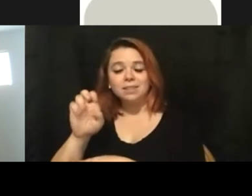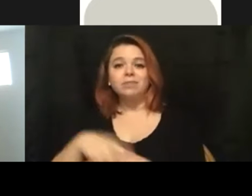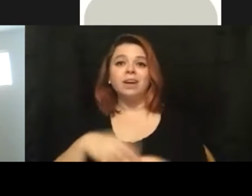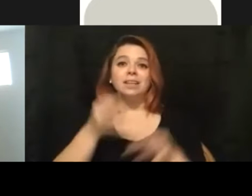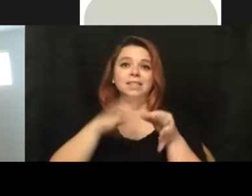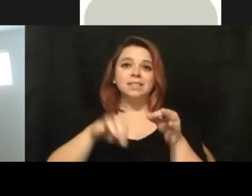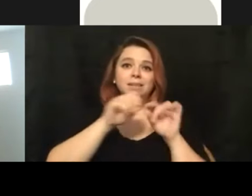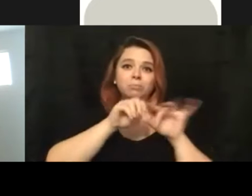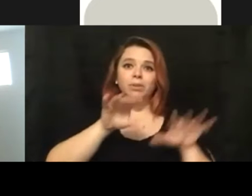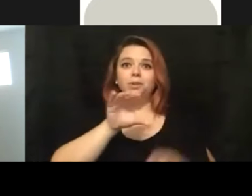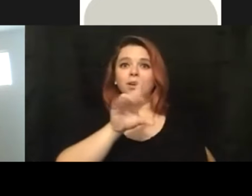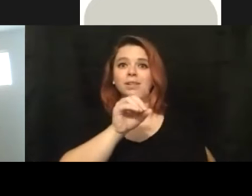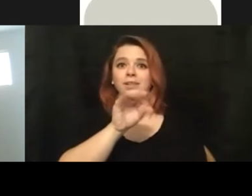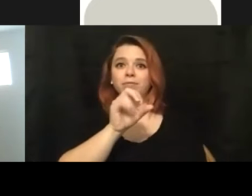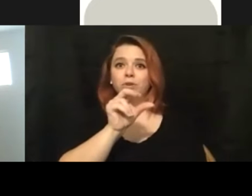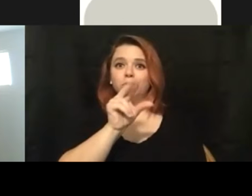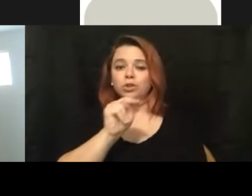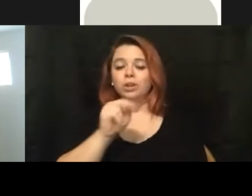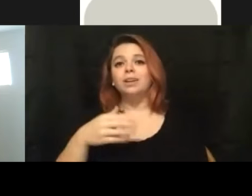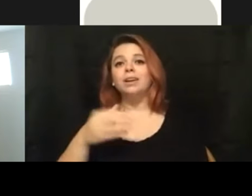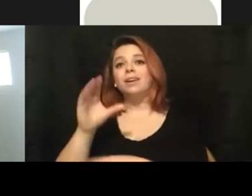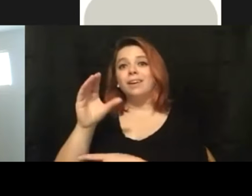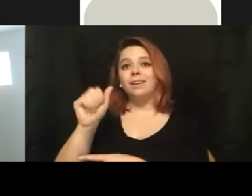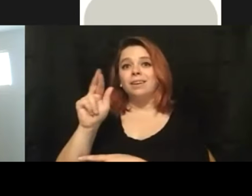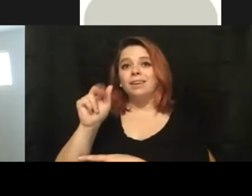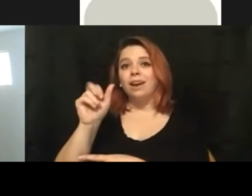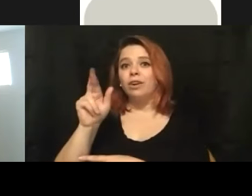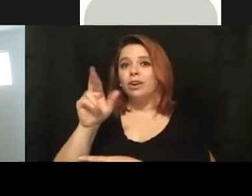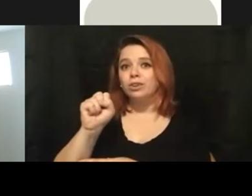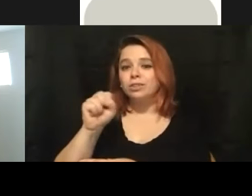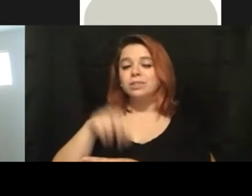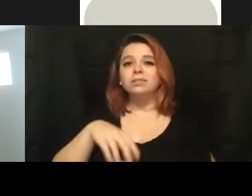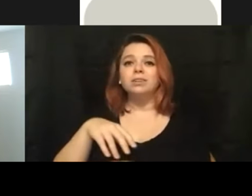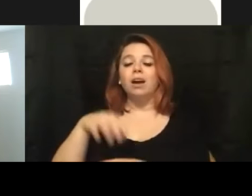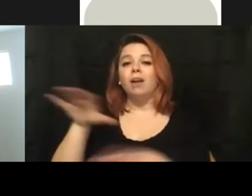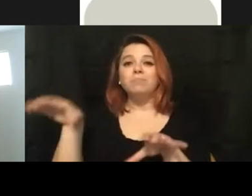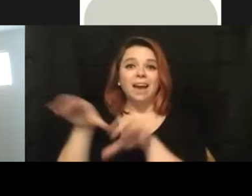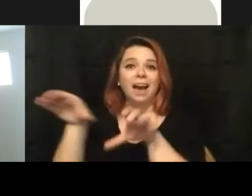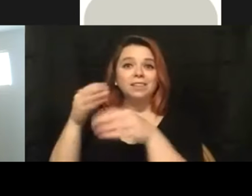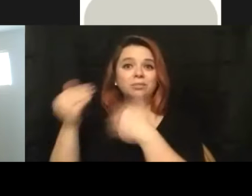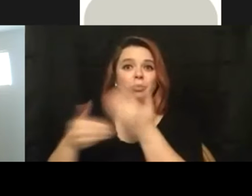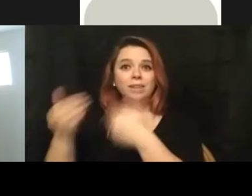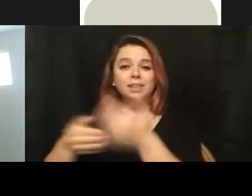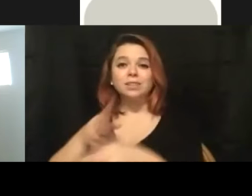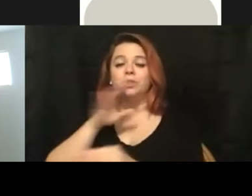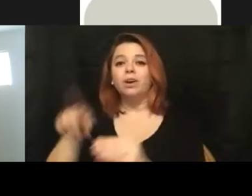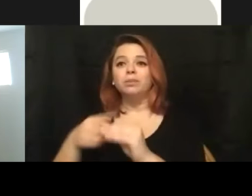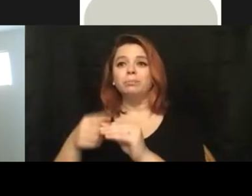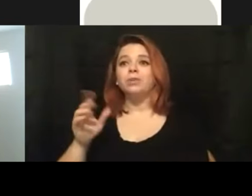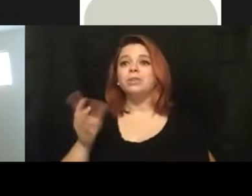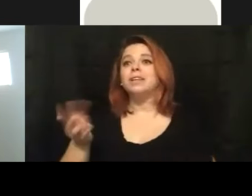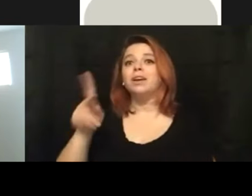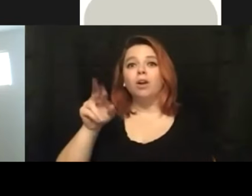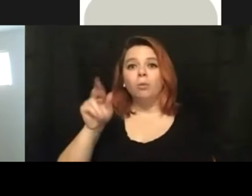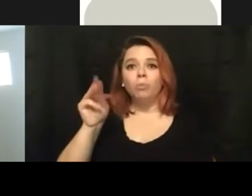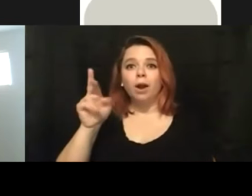channels versus carriers. On the active, we talked about the primary and the secondary, those co-transporters, the antiporters and the symporters.